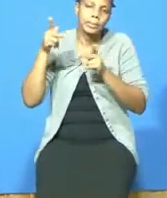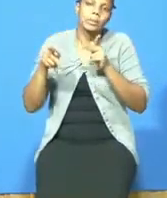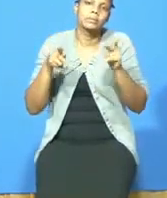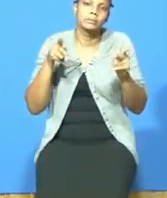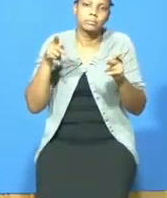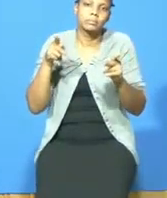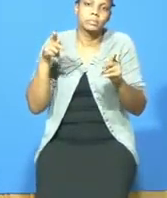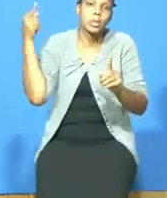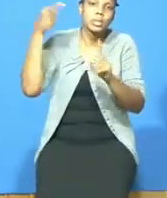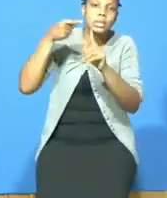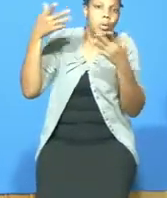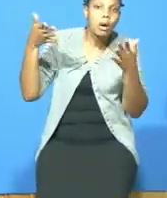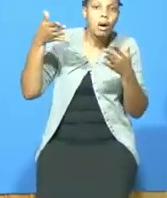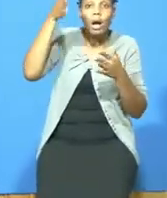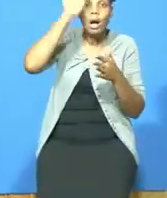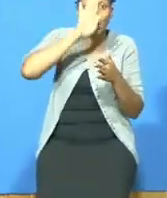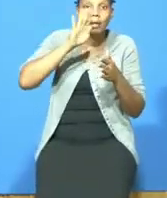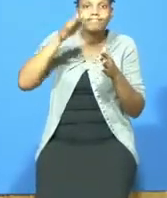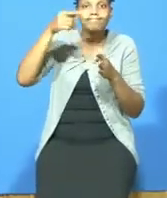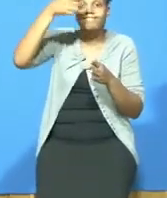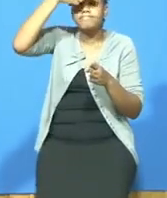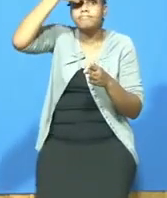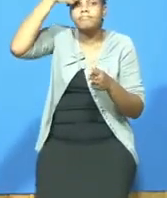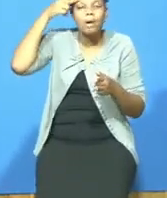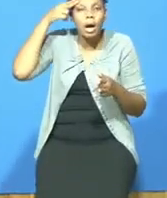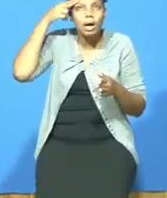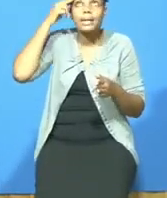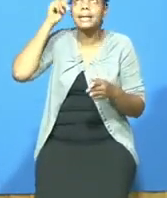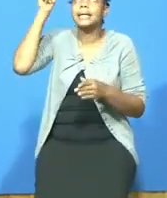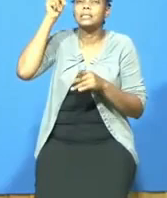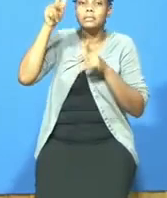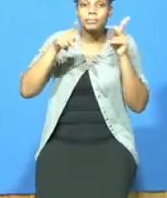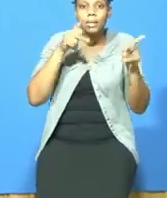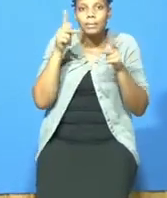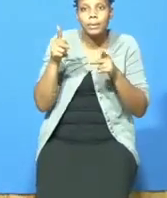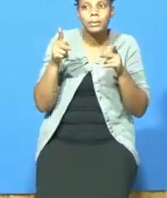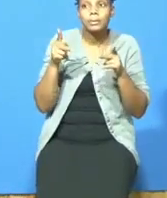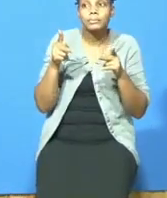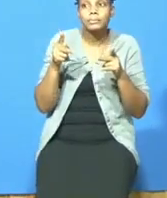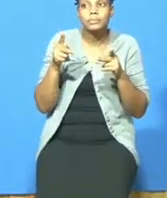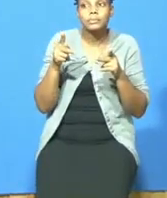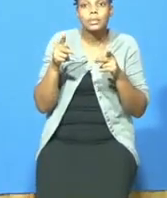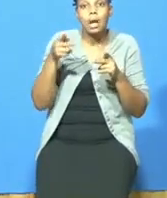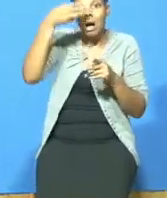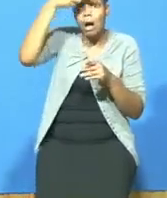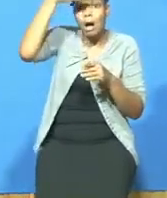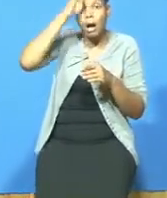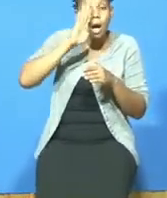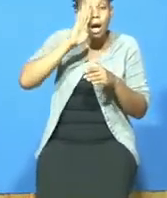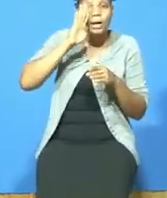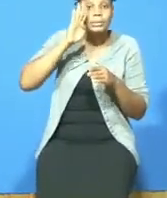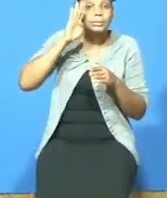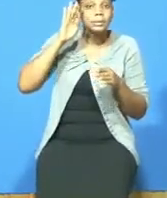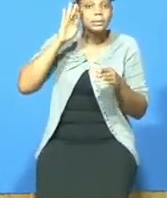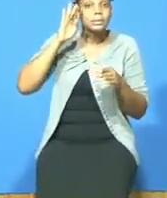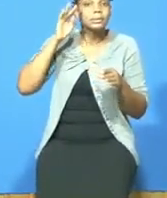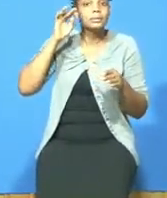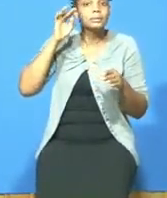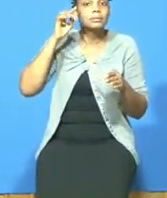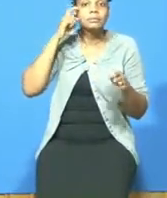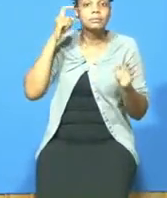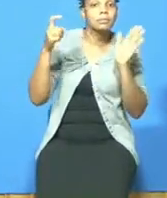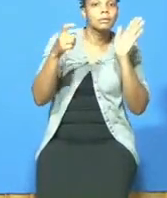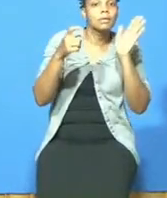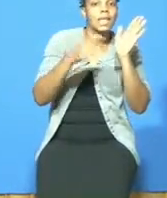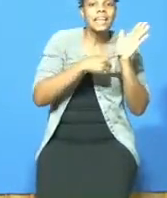until God puts a mark on his people, until God identifies his people, until